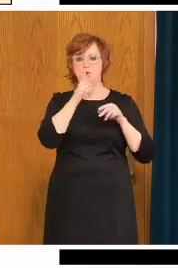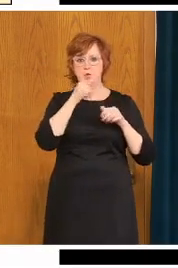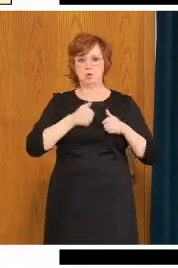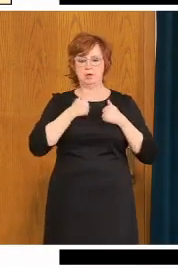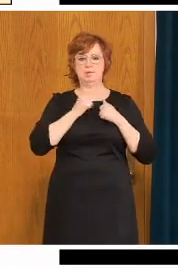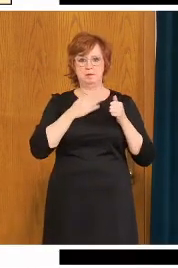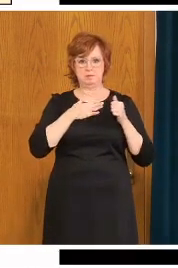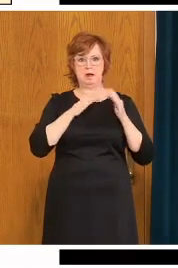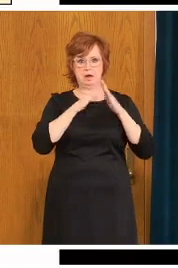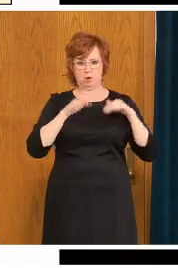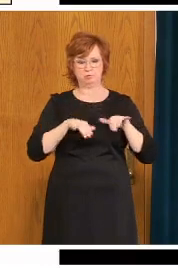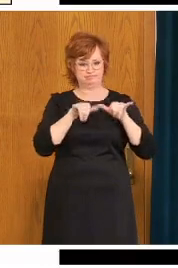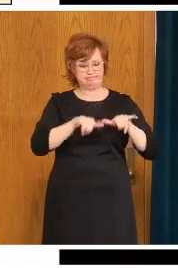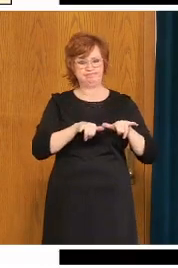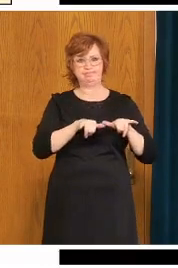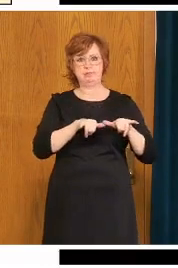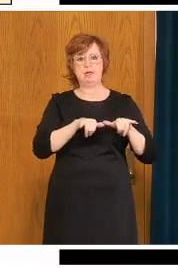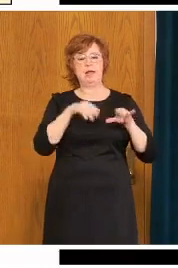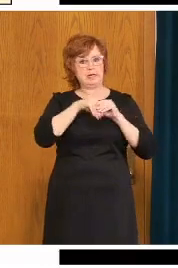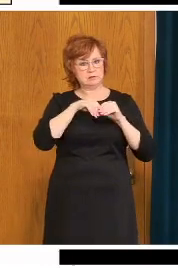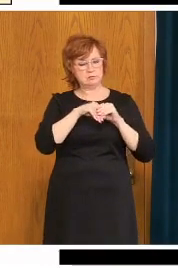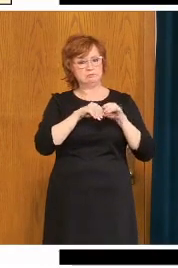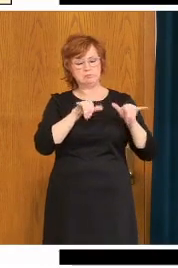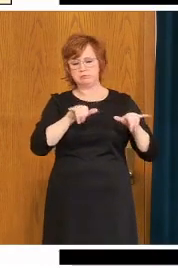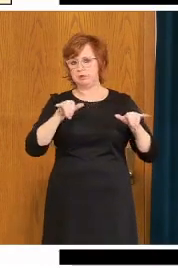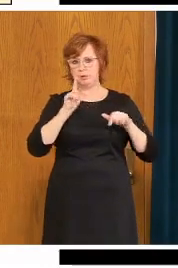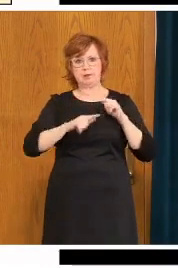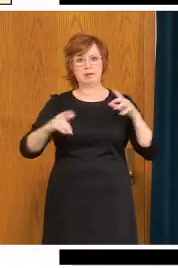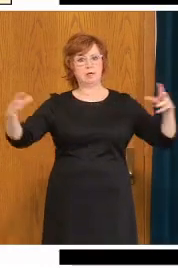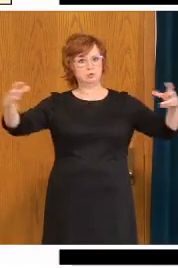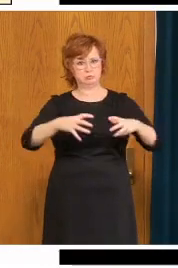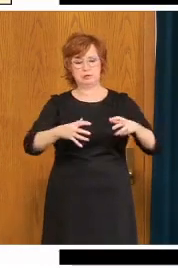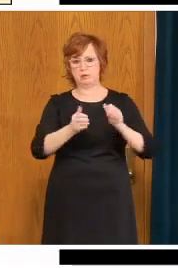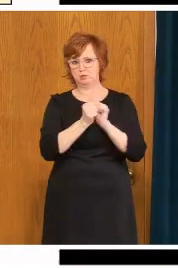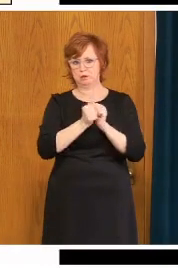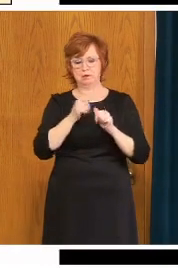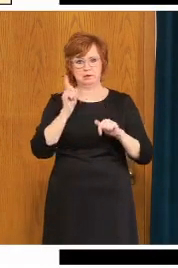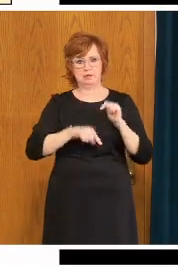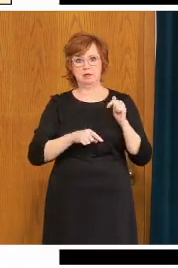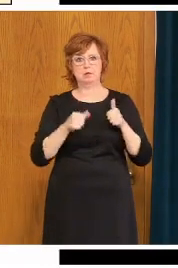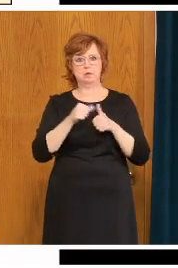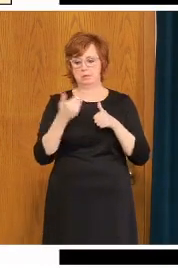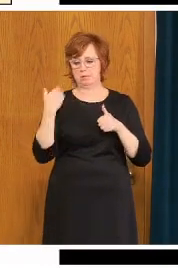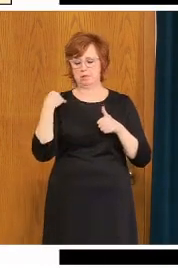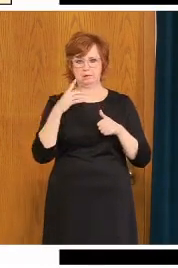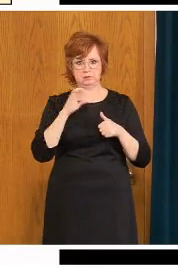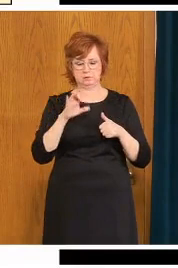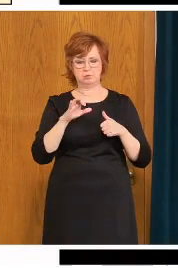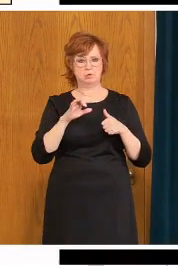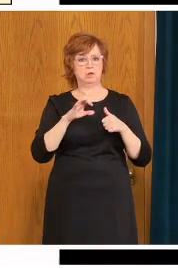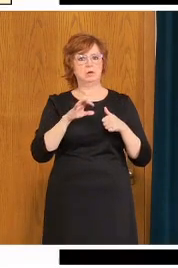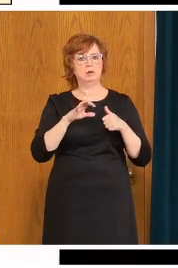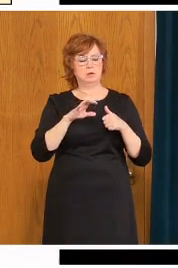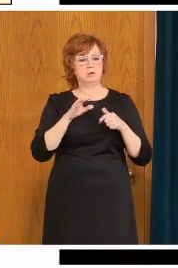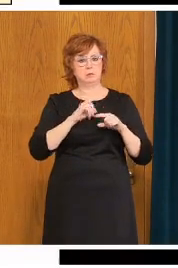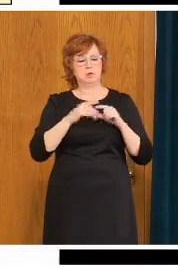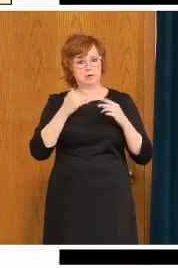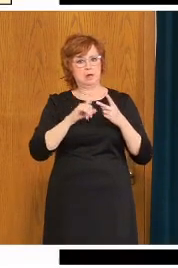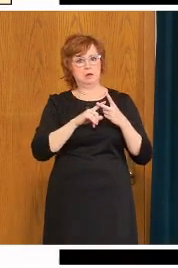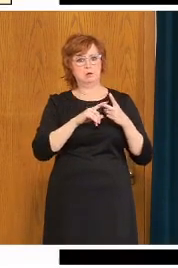worked well for us in December, and we really have to go back to that, as well as worship places capped to 30 starting on